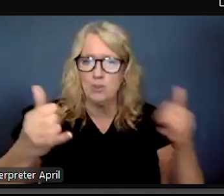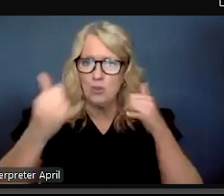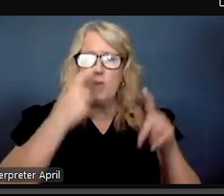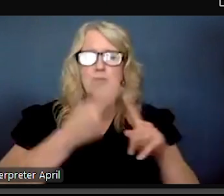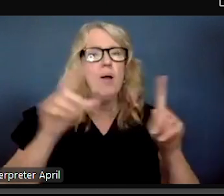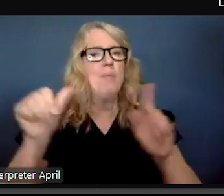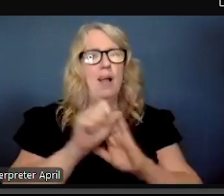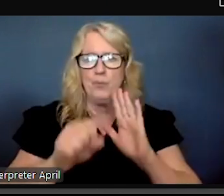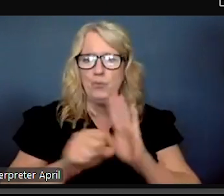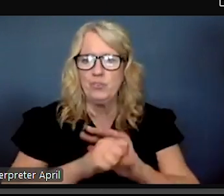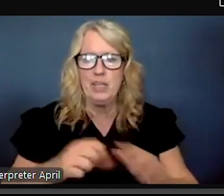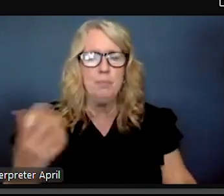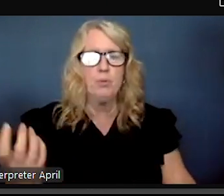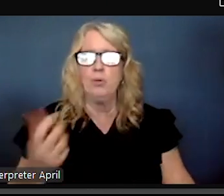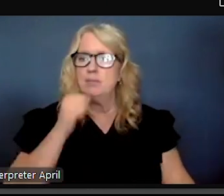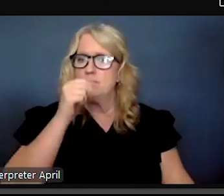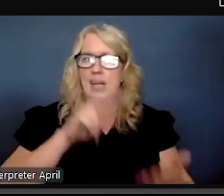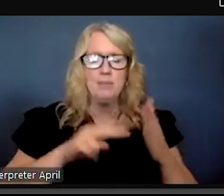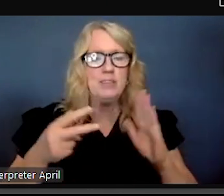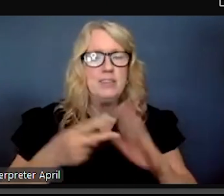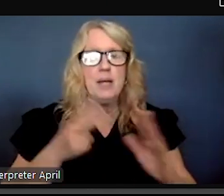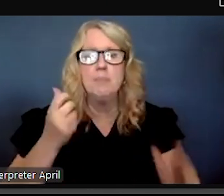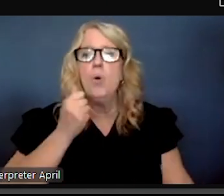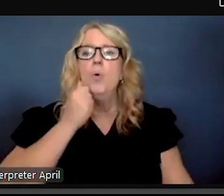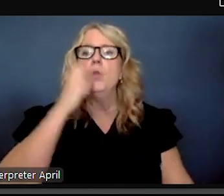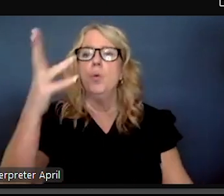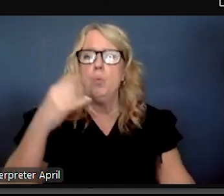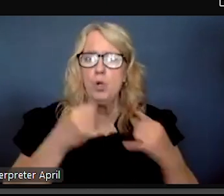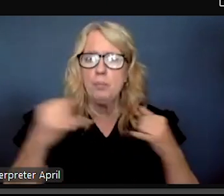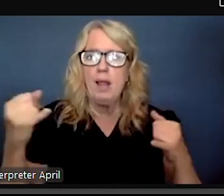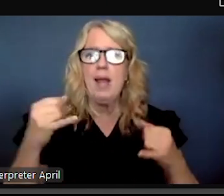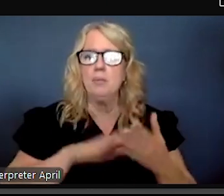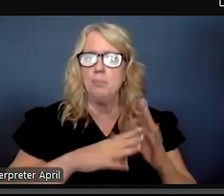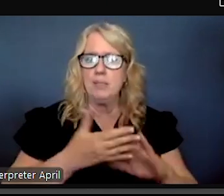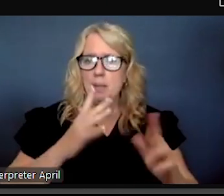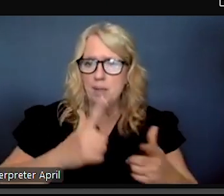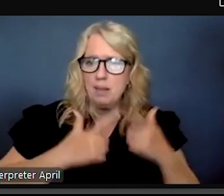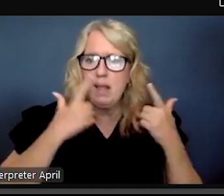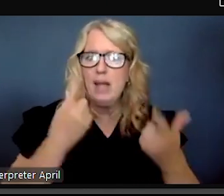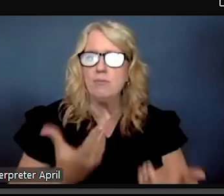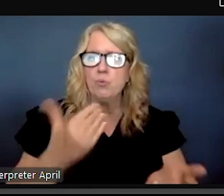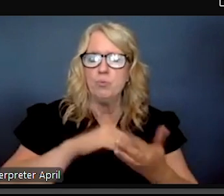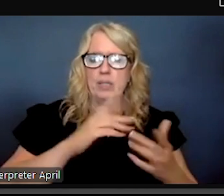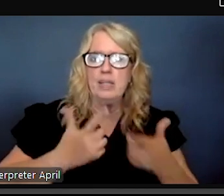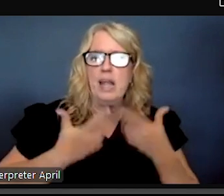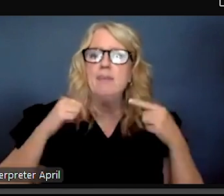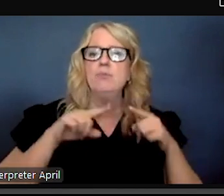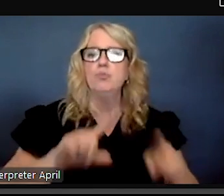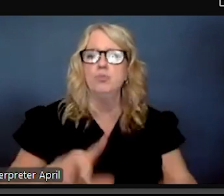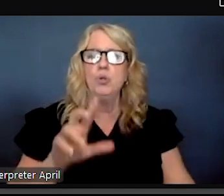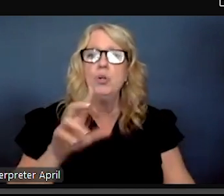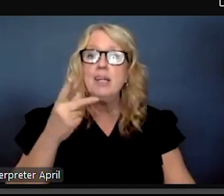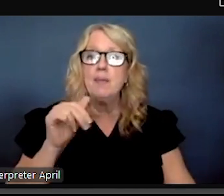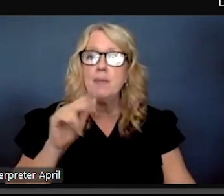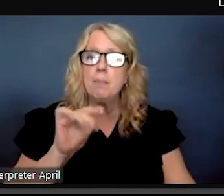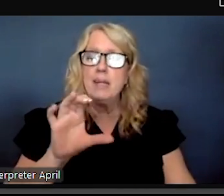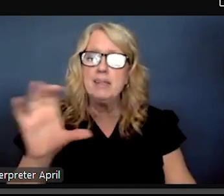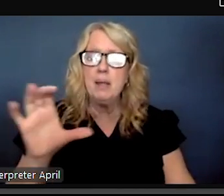actually very unintentionally, when the Warmline went live, well, re-live again during the pandemic, went